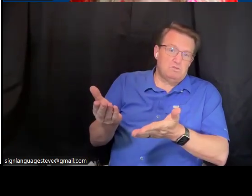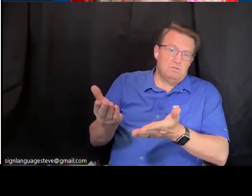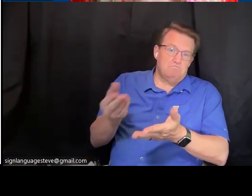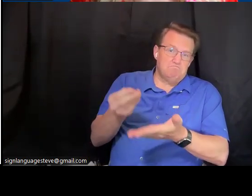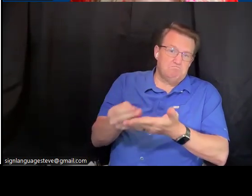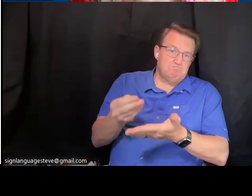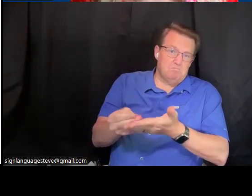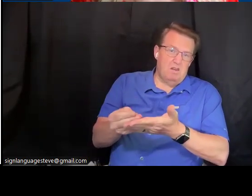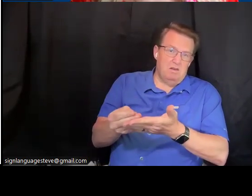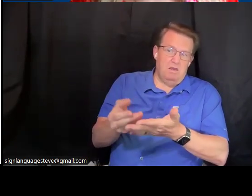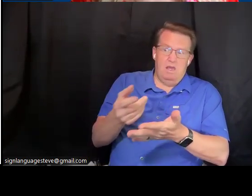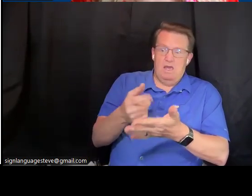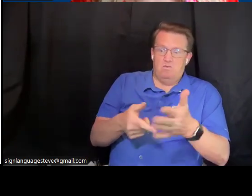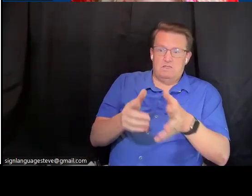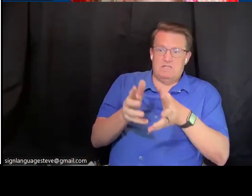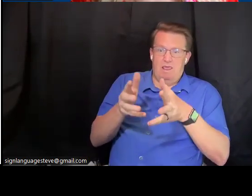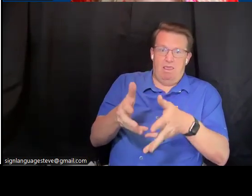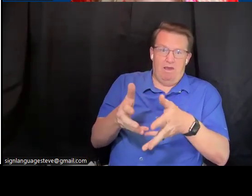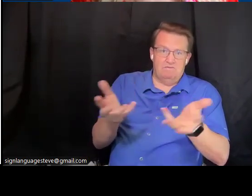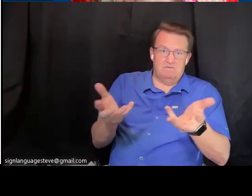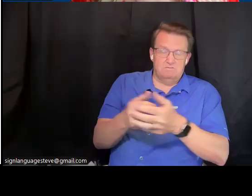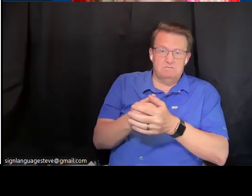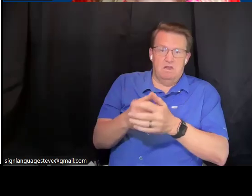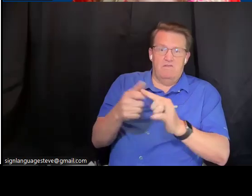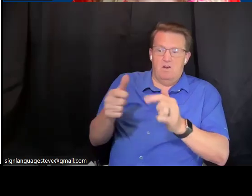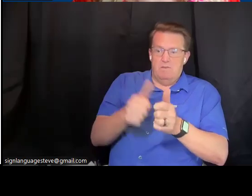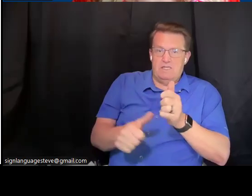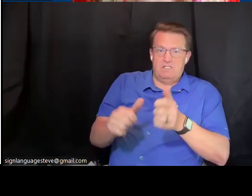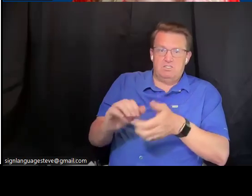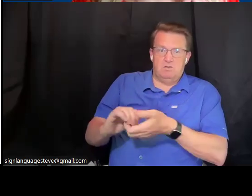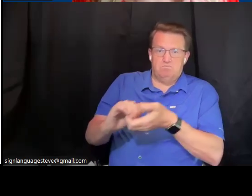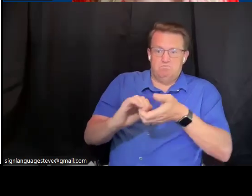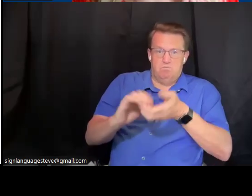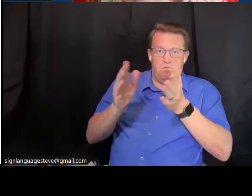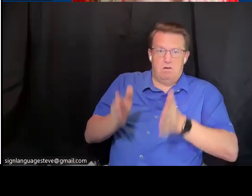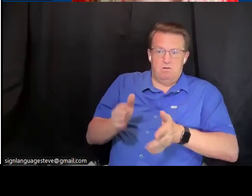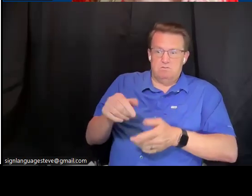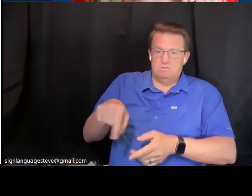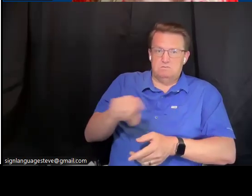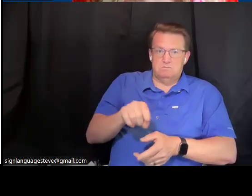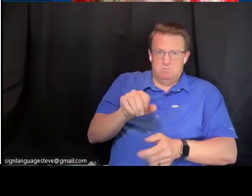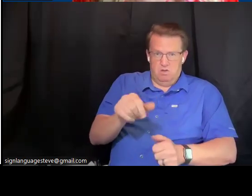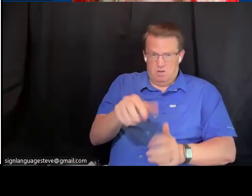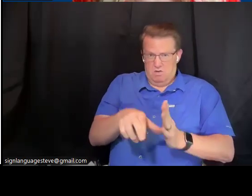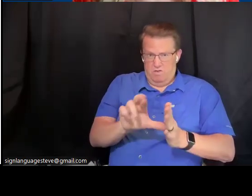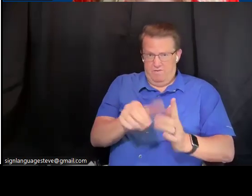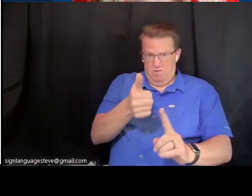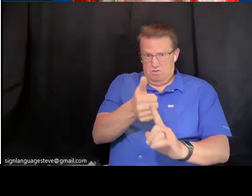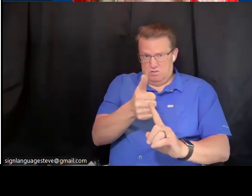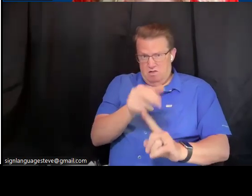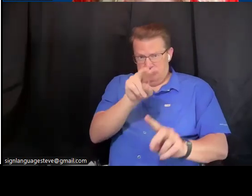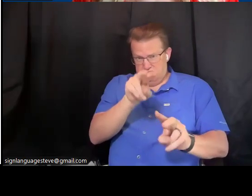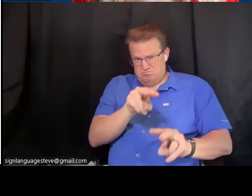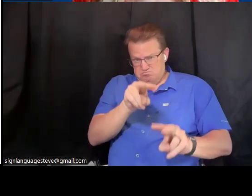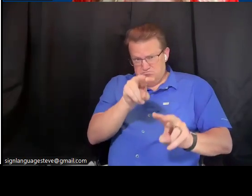remaining on the table year over year from each of our partners. You can review and see if the given areas are